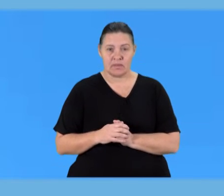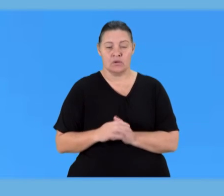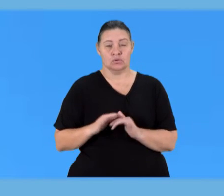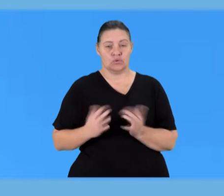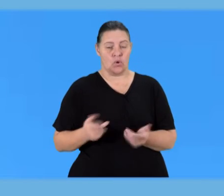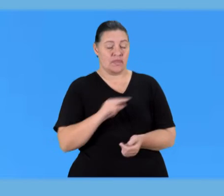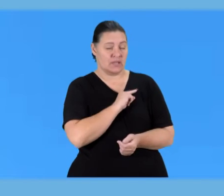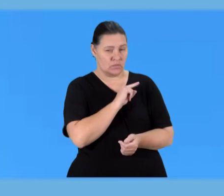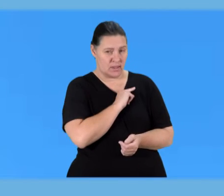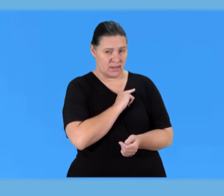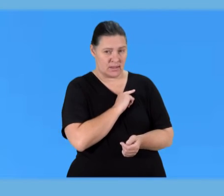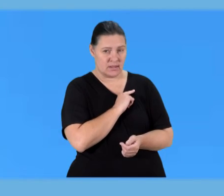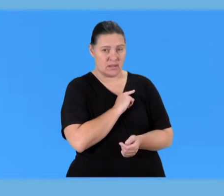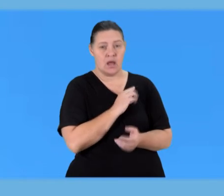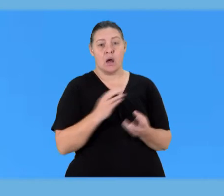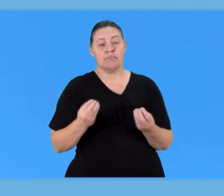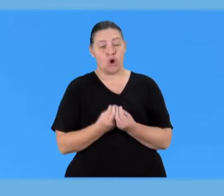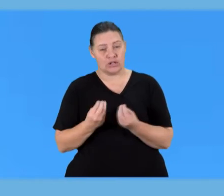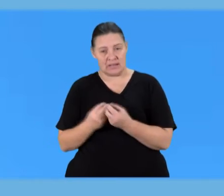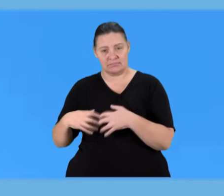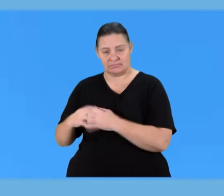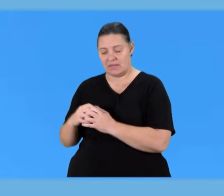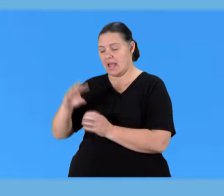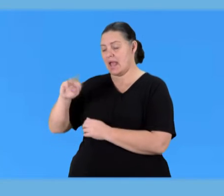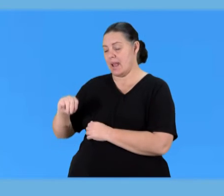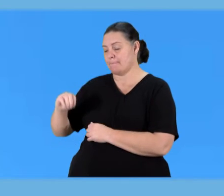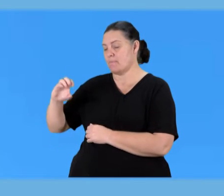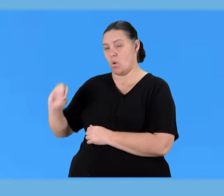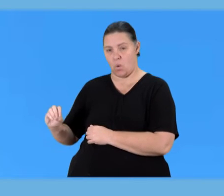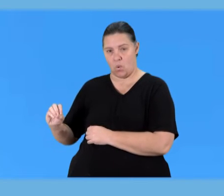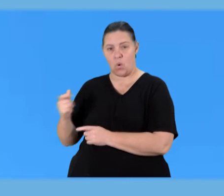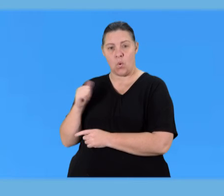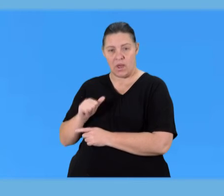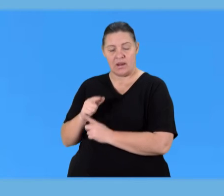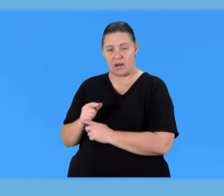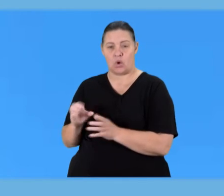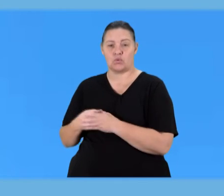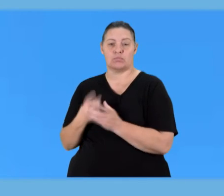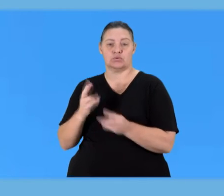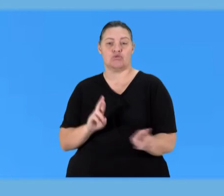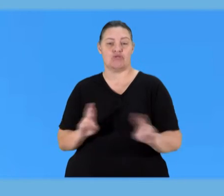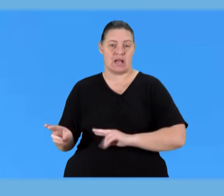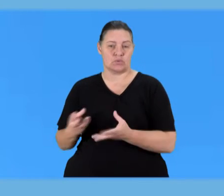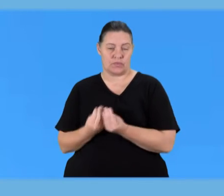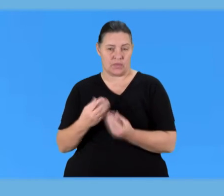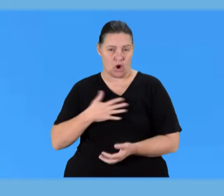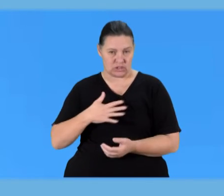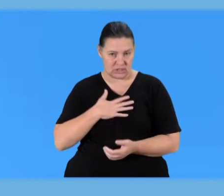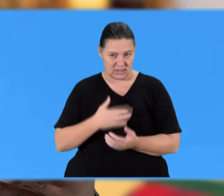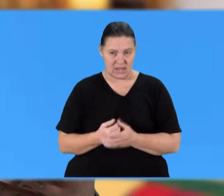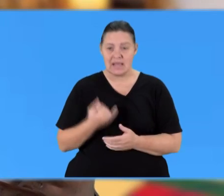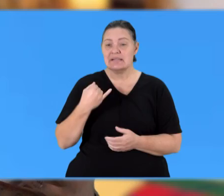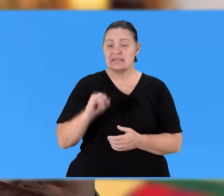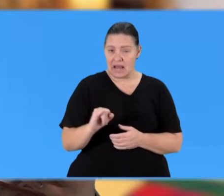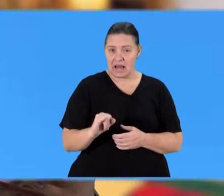table. So therefore, our product is going to be MO when our group 2 element reacts with oxygen.